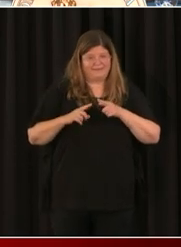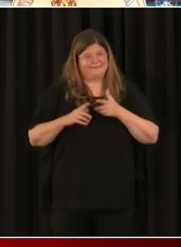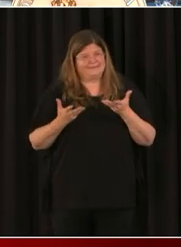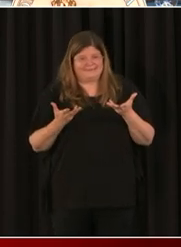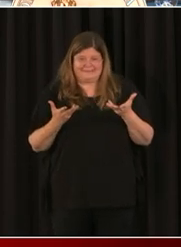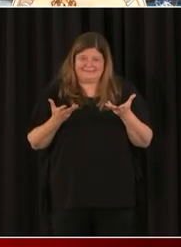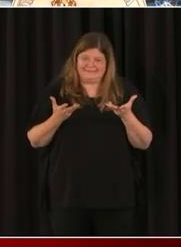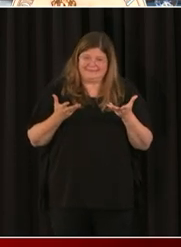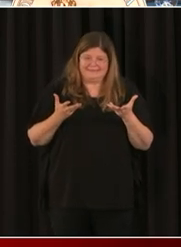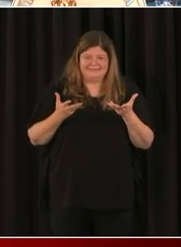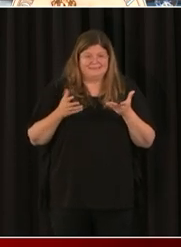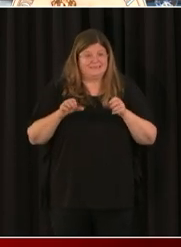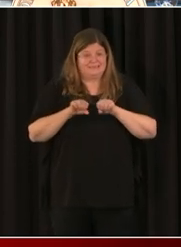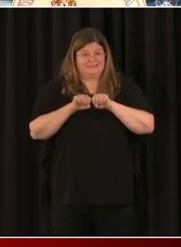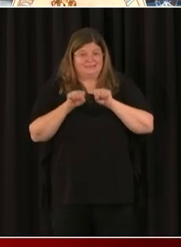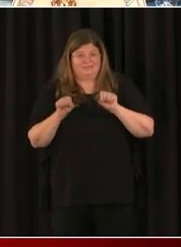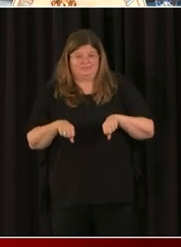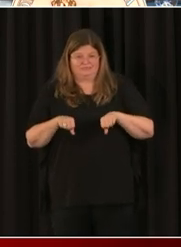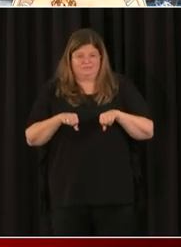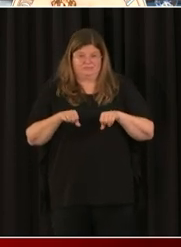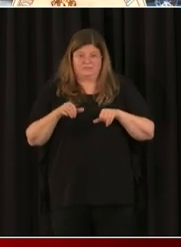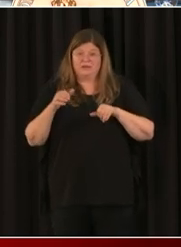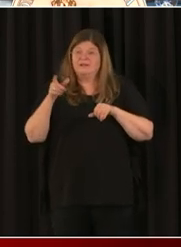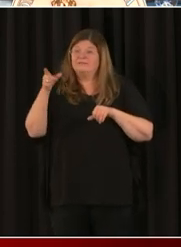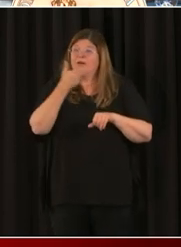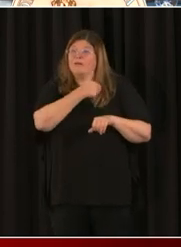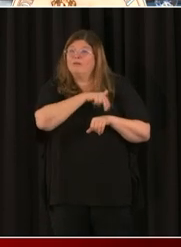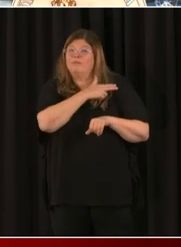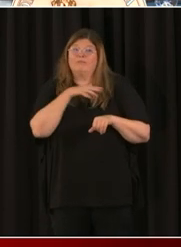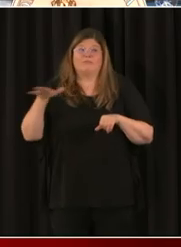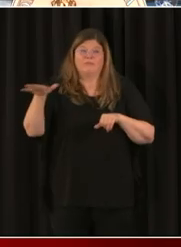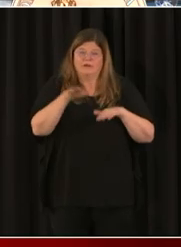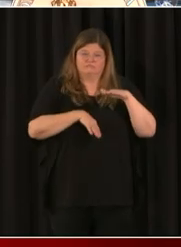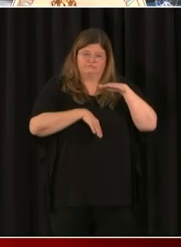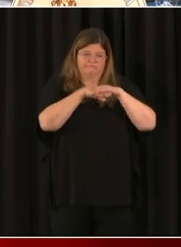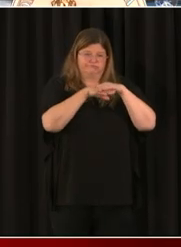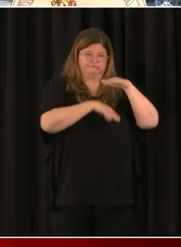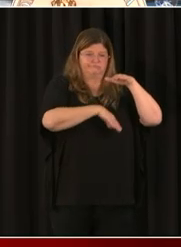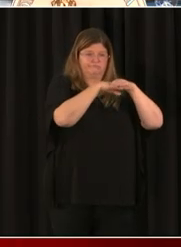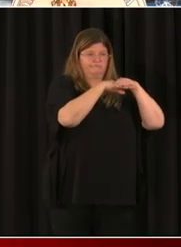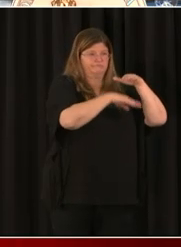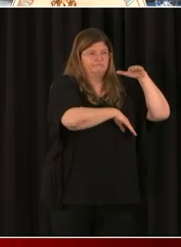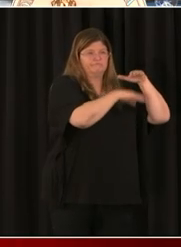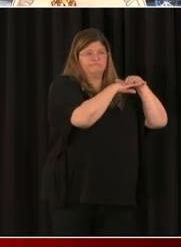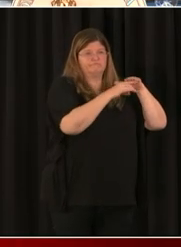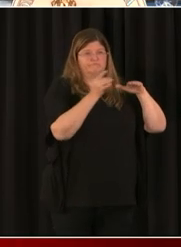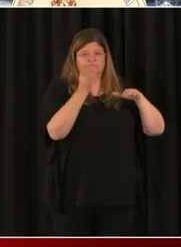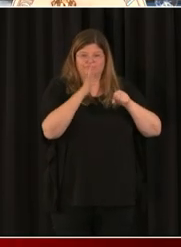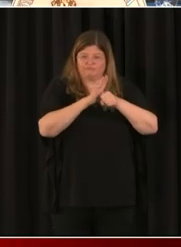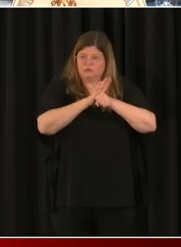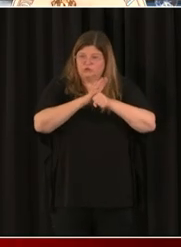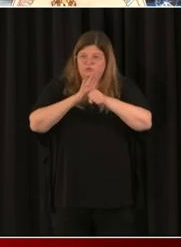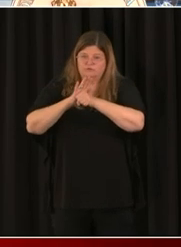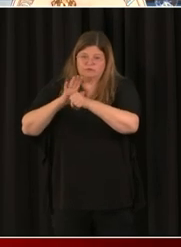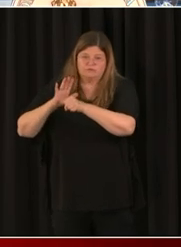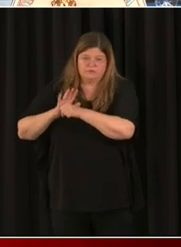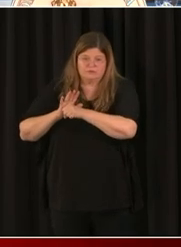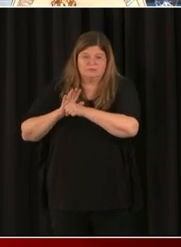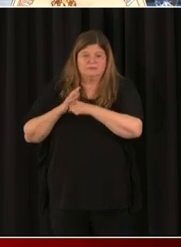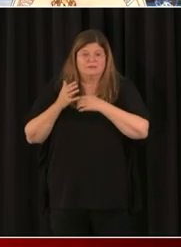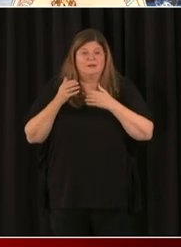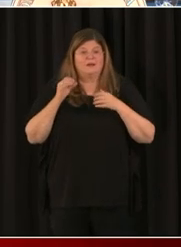health system capacity category, public health system capacity category, as well